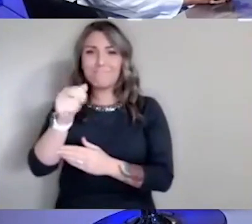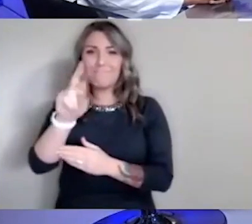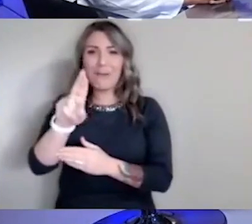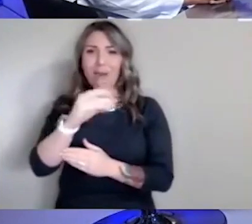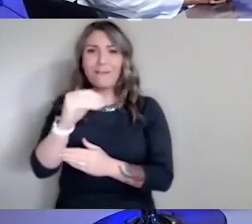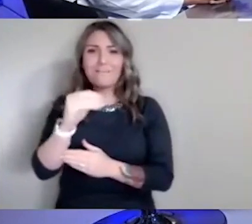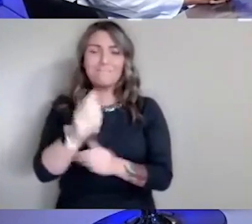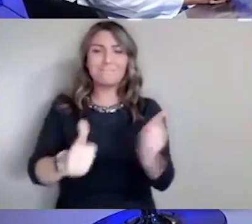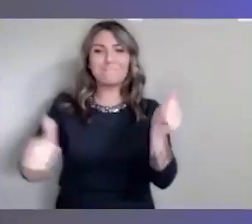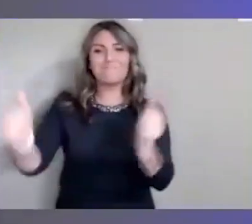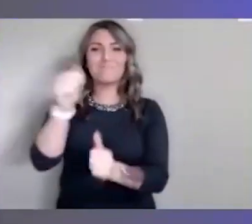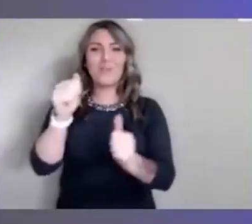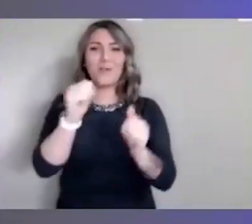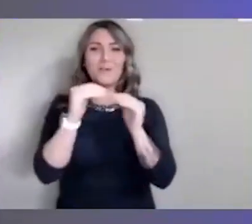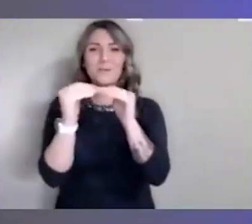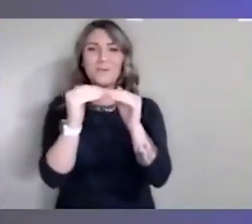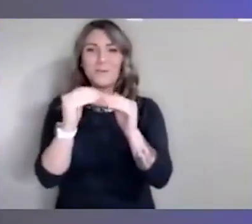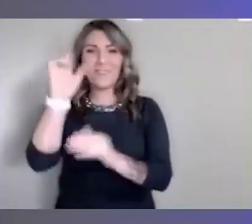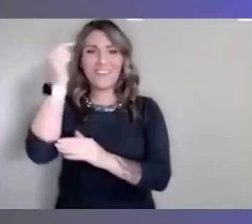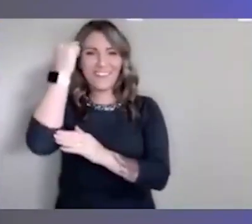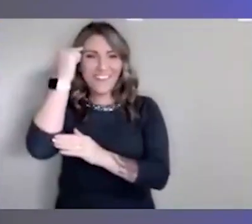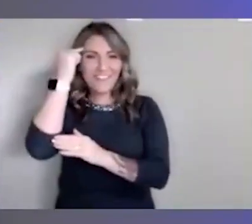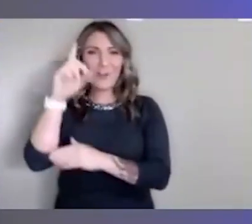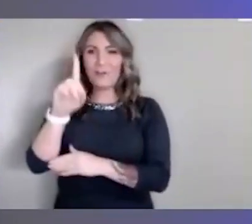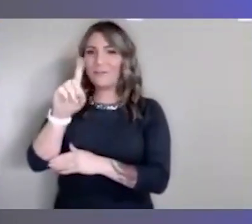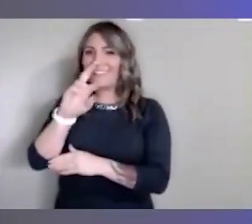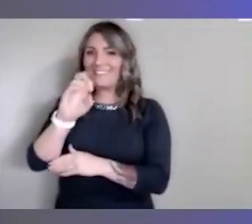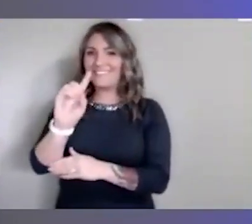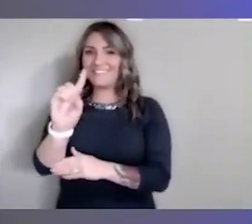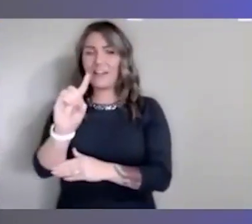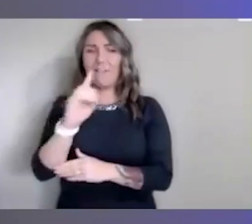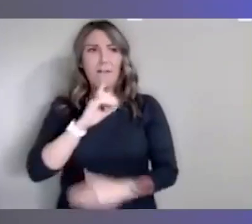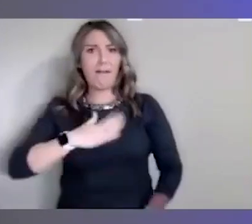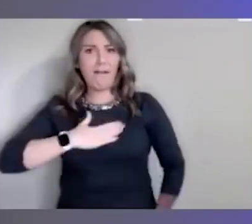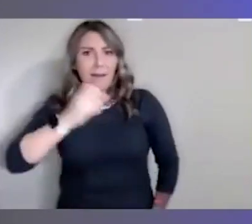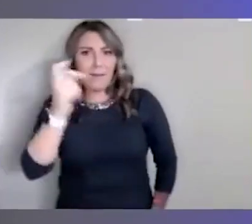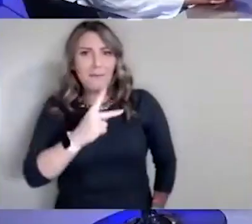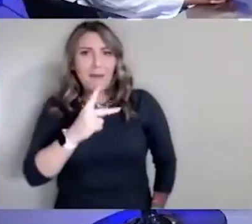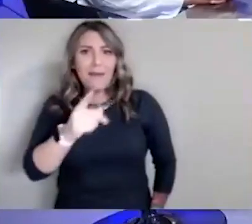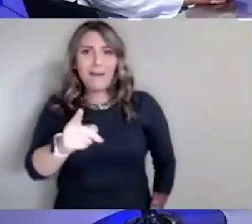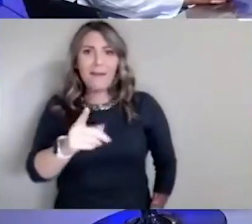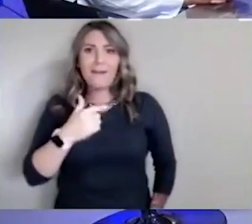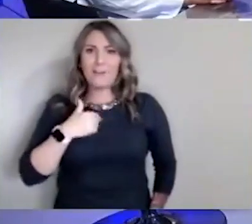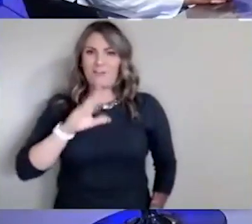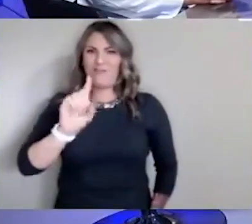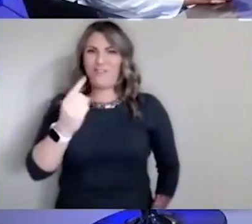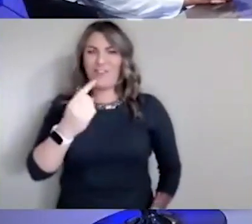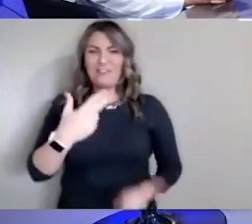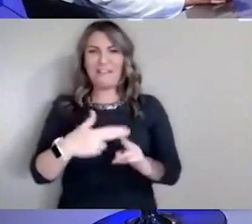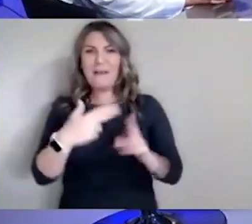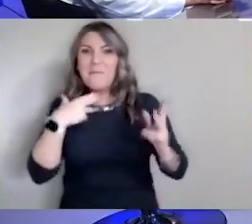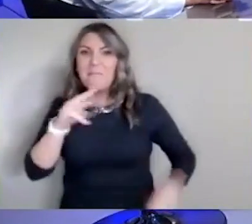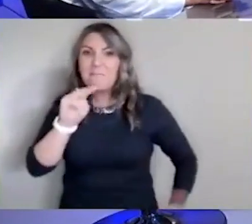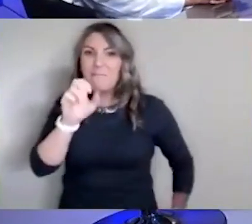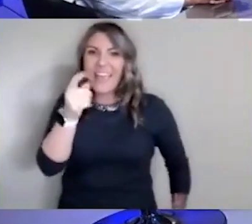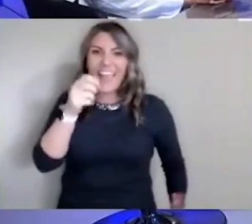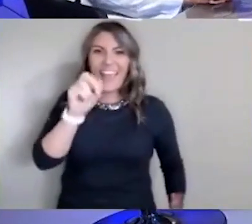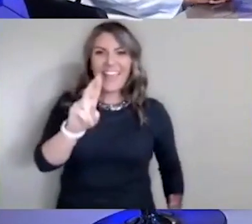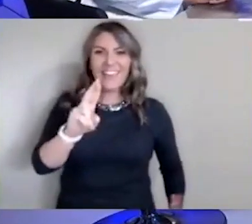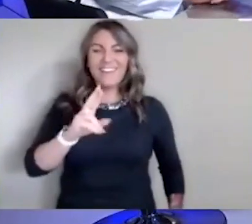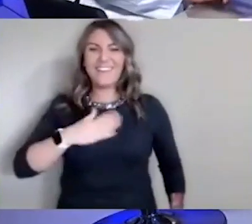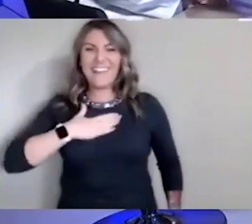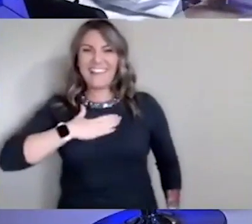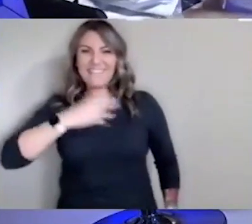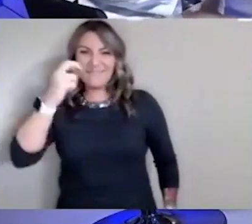David Alvey. David, it is such a delight to have you back. I said your first name. That feels so funny. Mayor, it is such a delight to have you back on